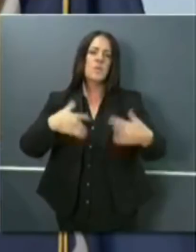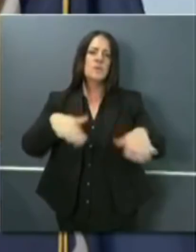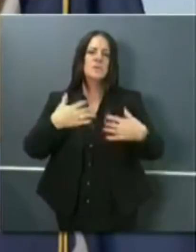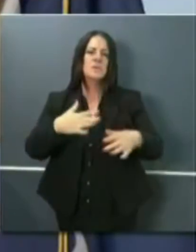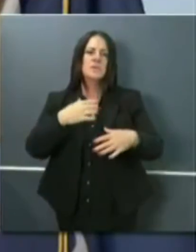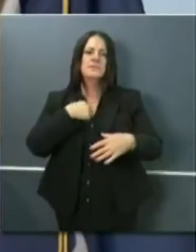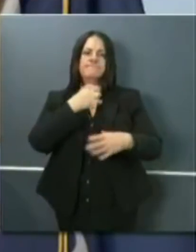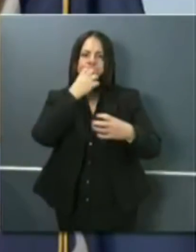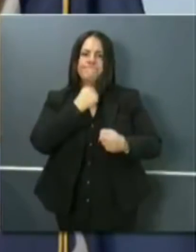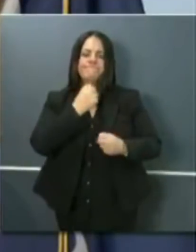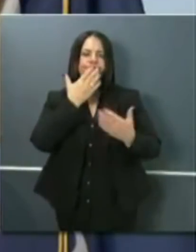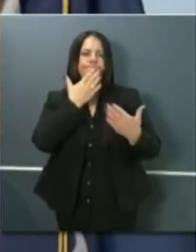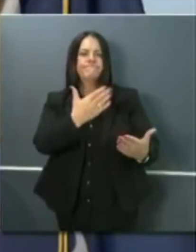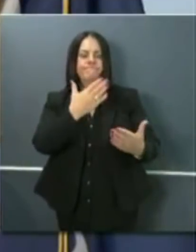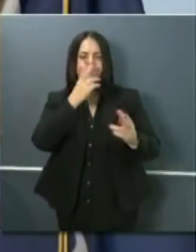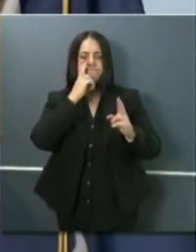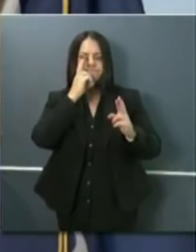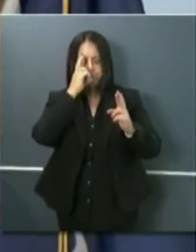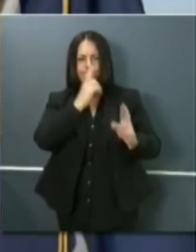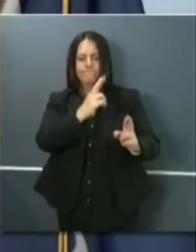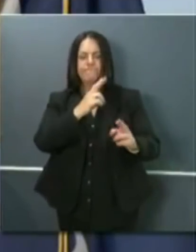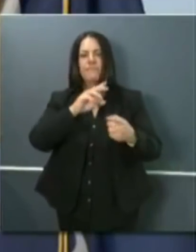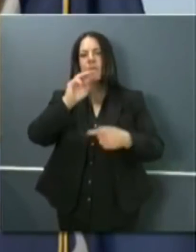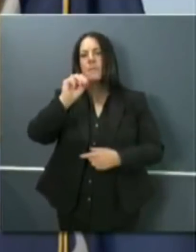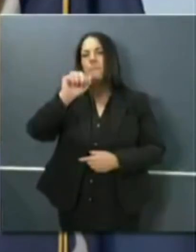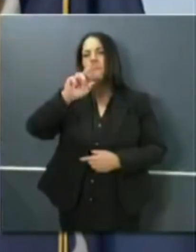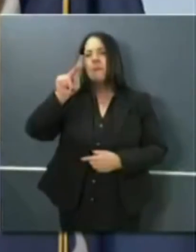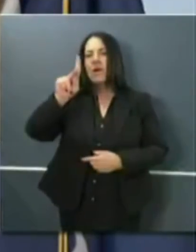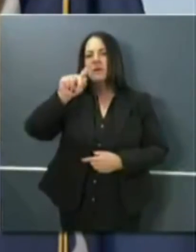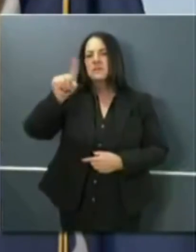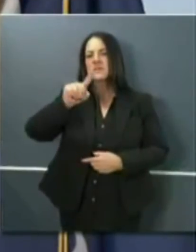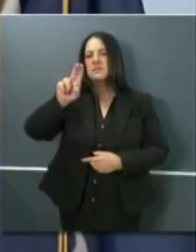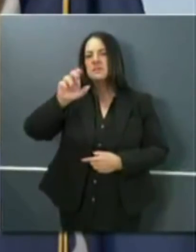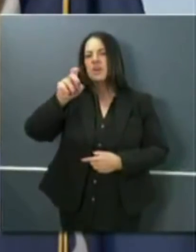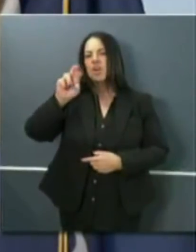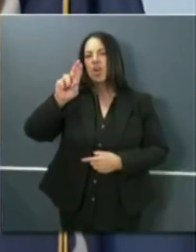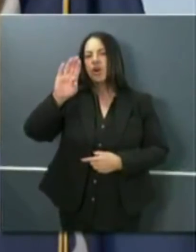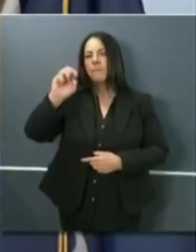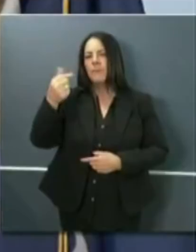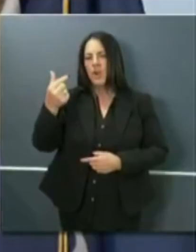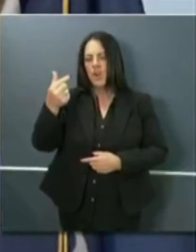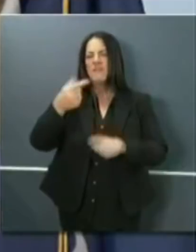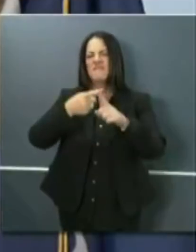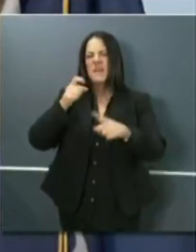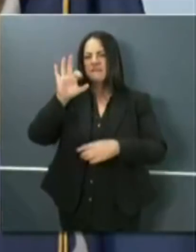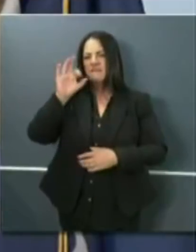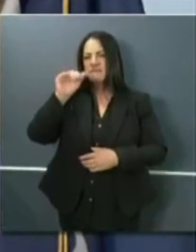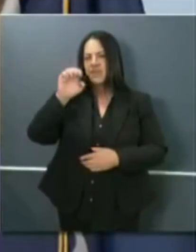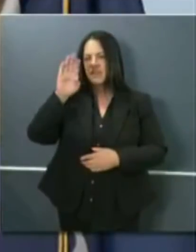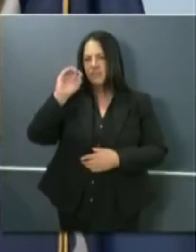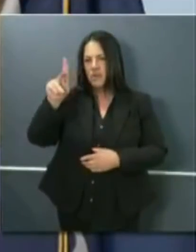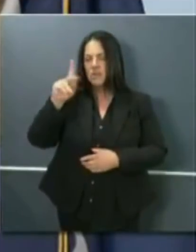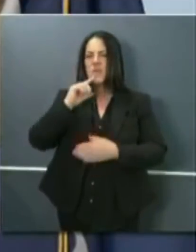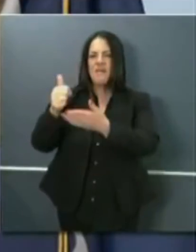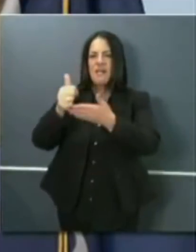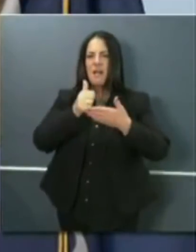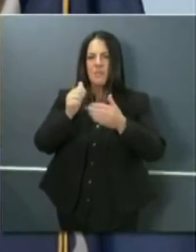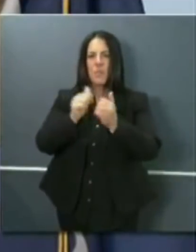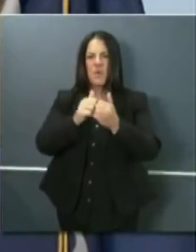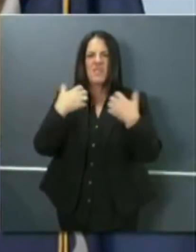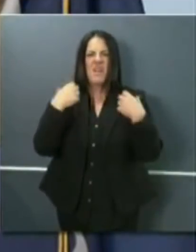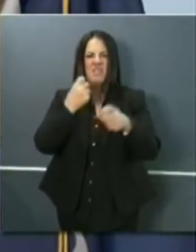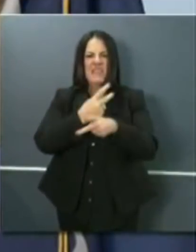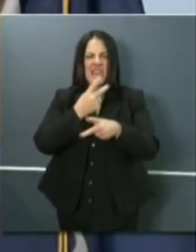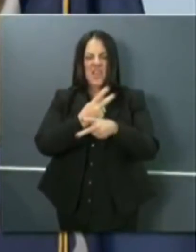Zuckerberg and Facebook, well aware of the need to surge with our healthcare capacity. They